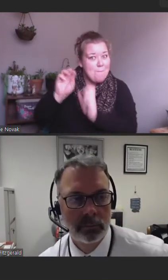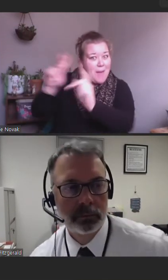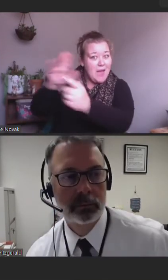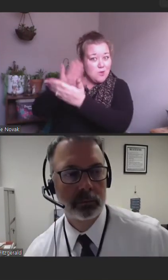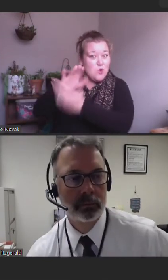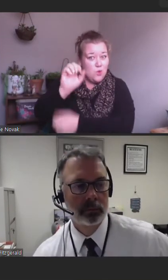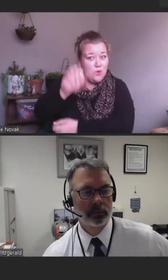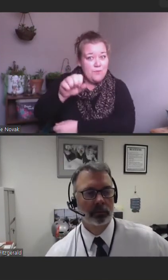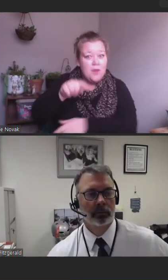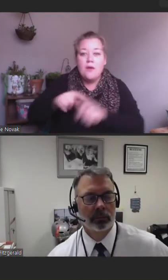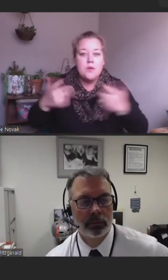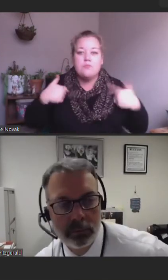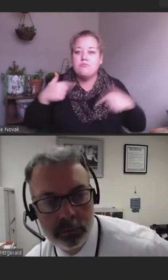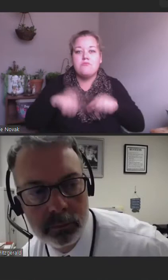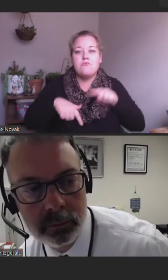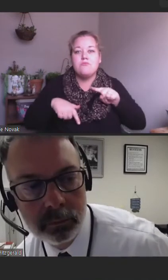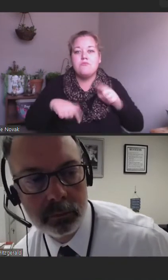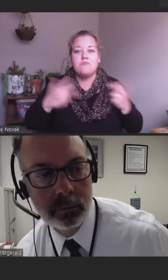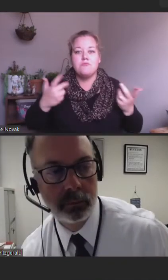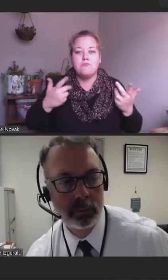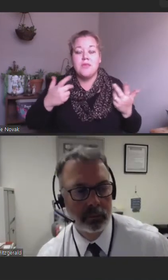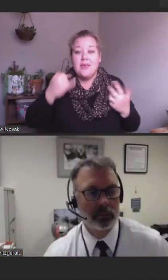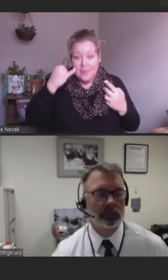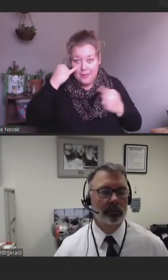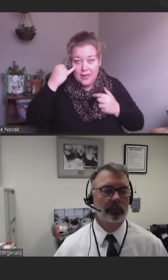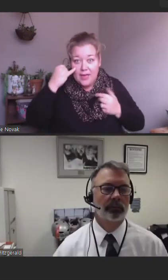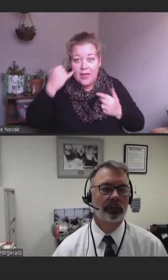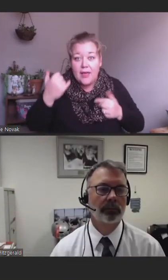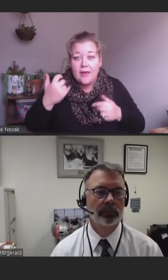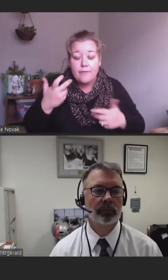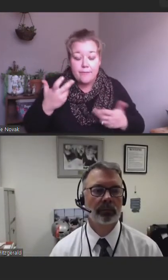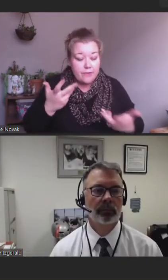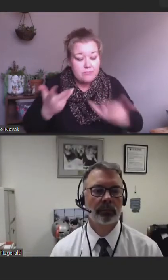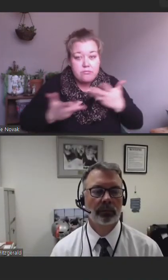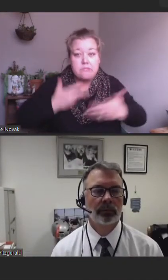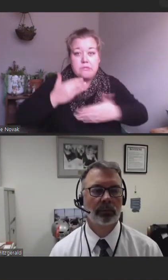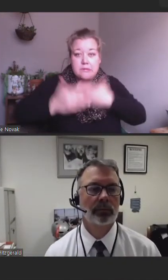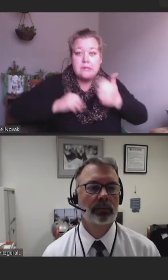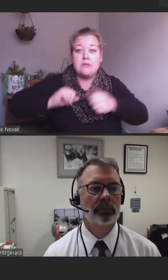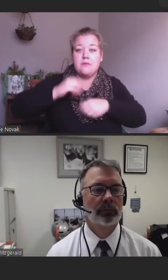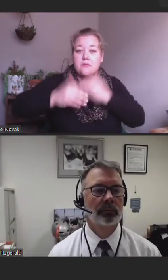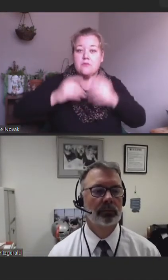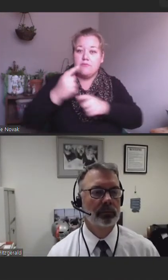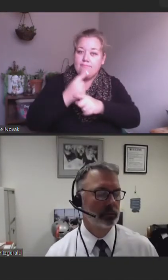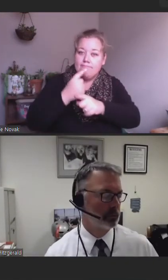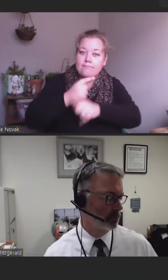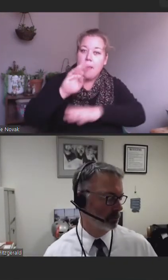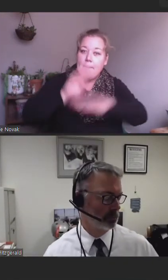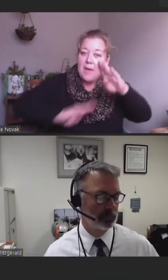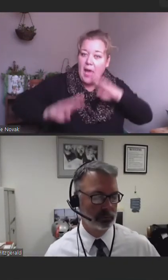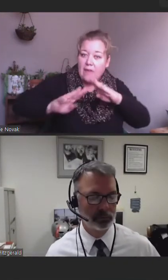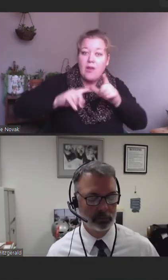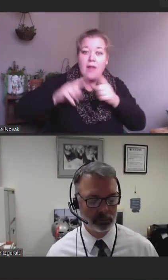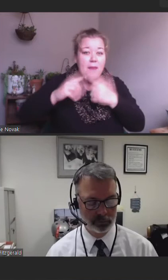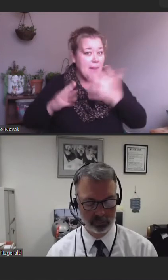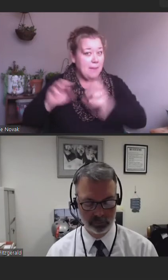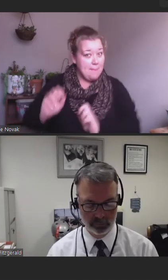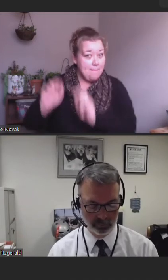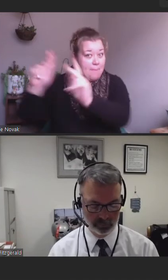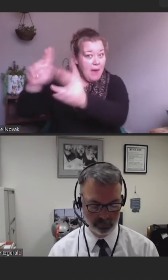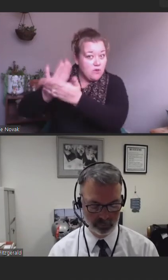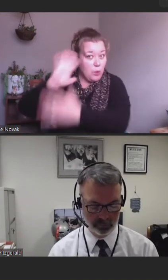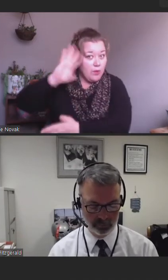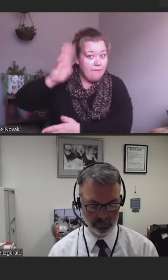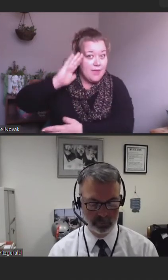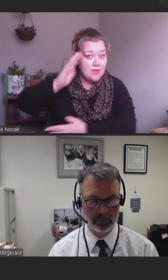about the impact your actions can have on making that happen. And for all of those who would believe, as Dr.